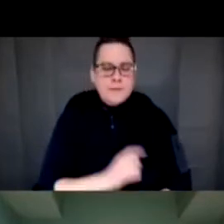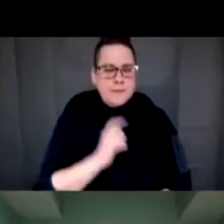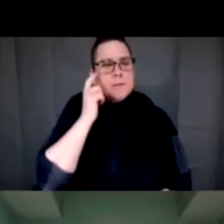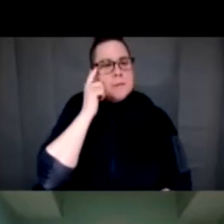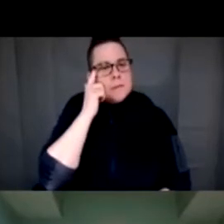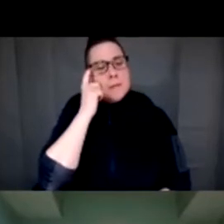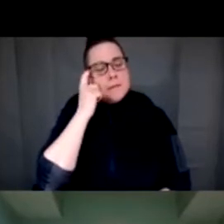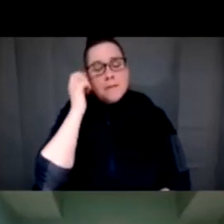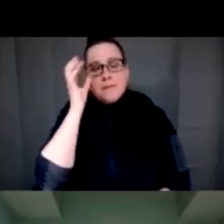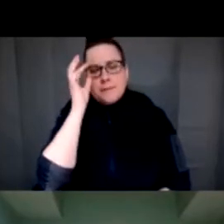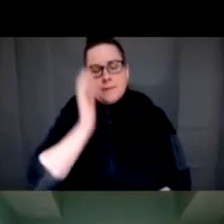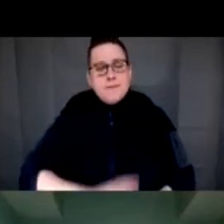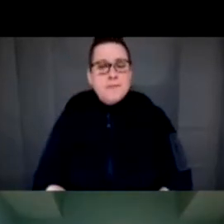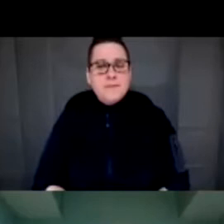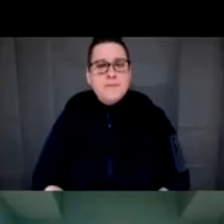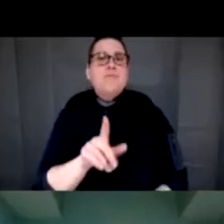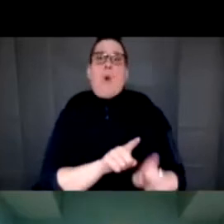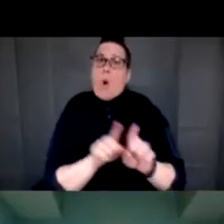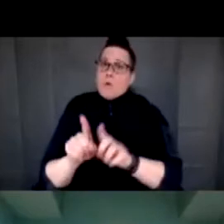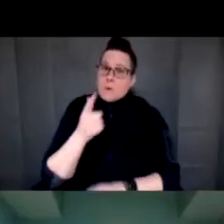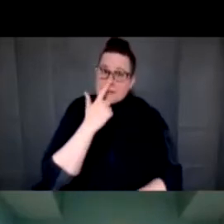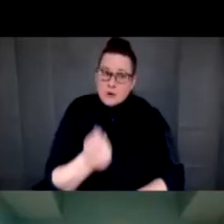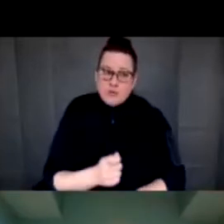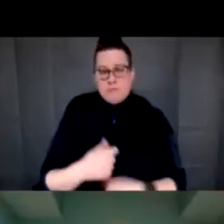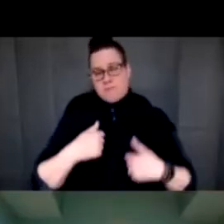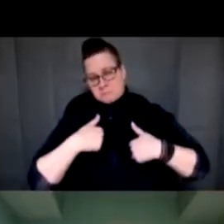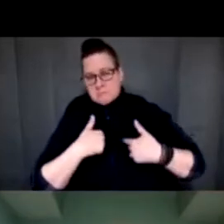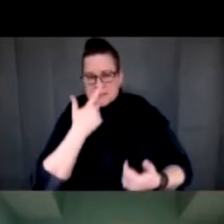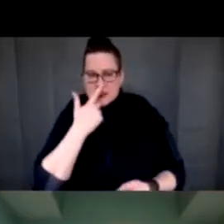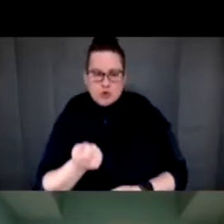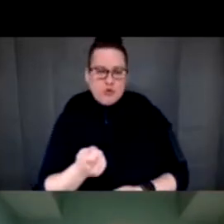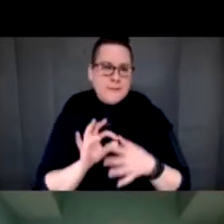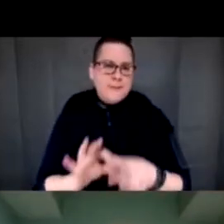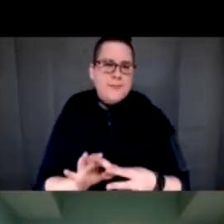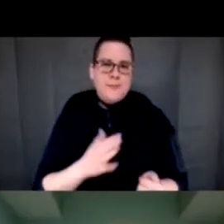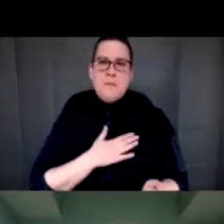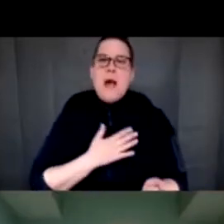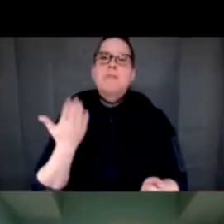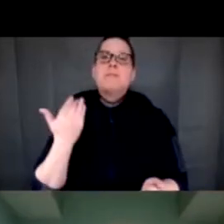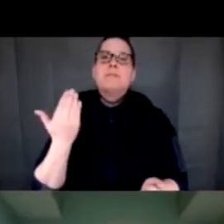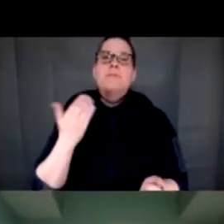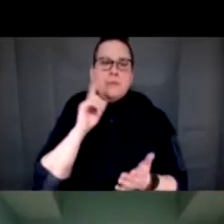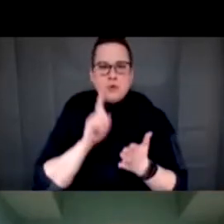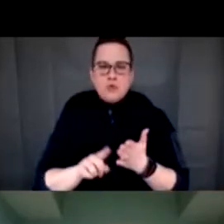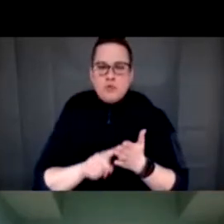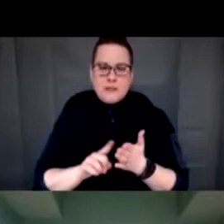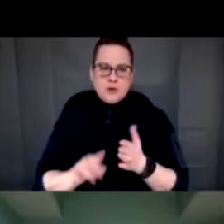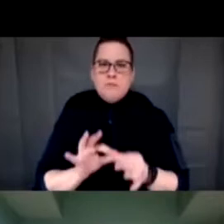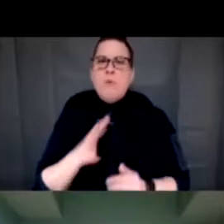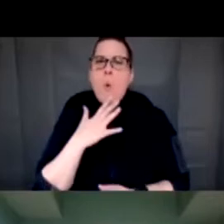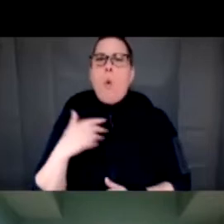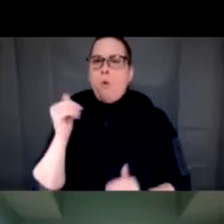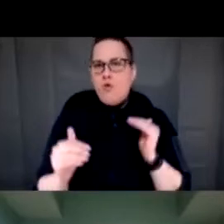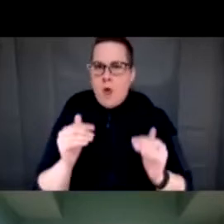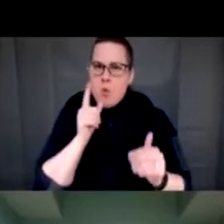Okay. Also of interest to me in terms of my prior research just in older adults living